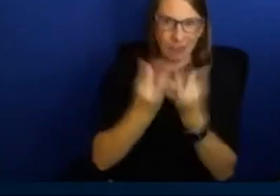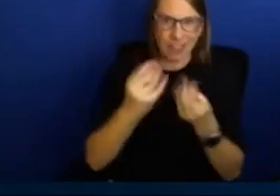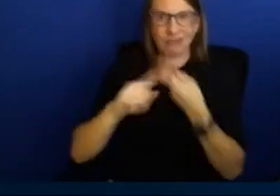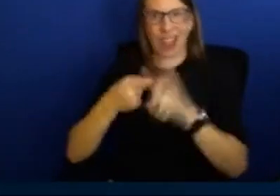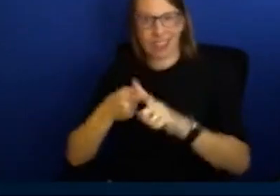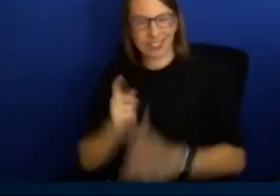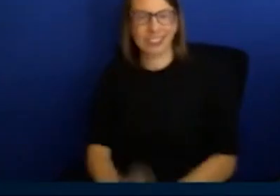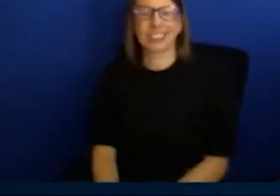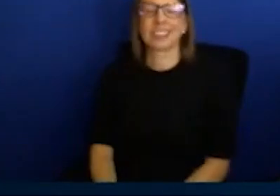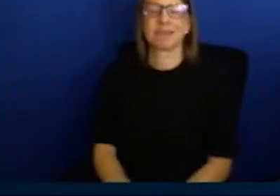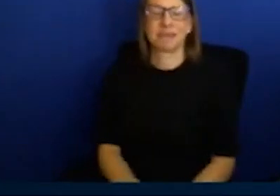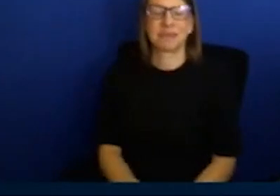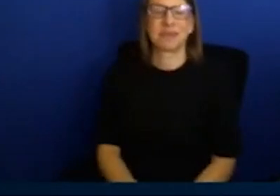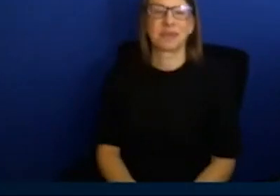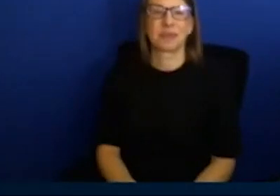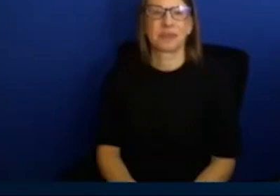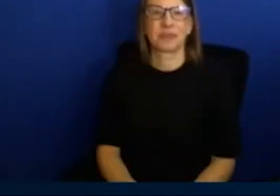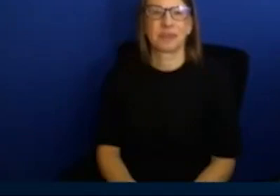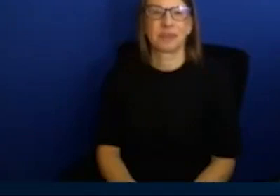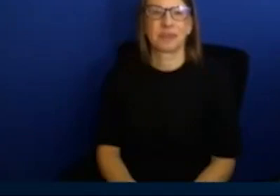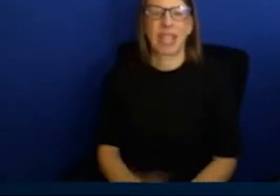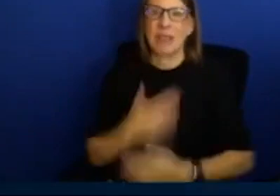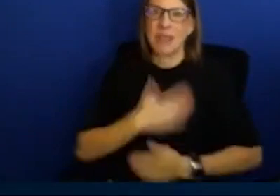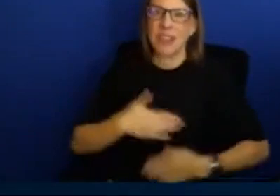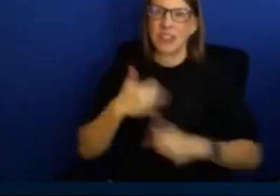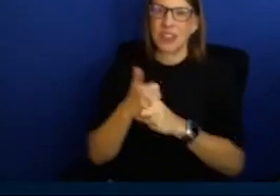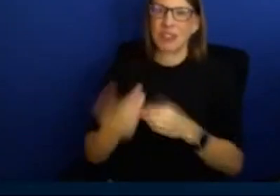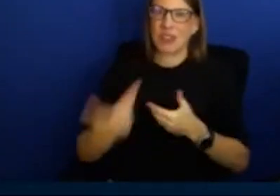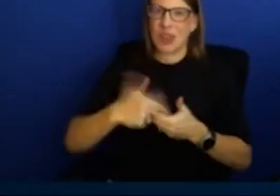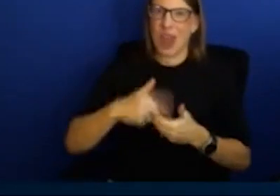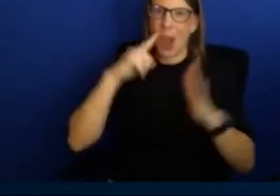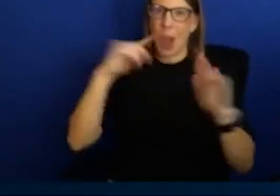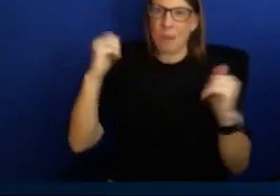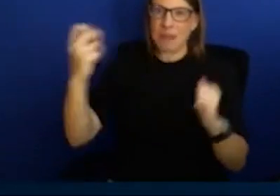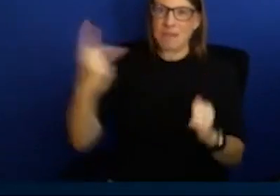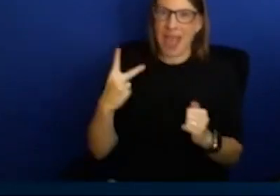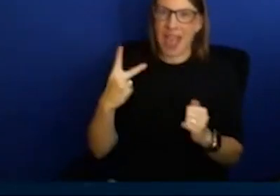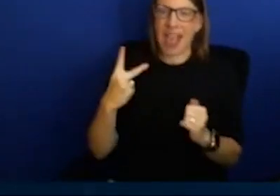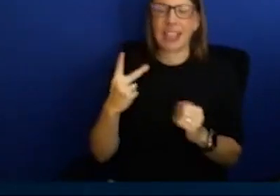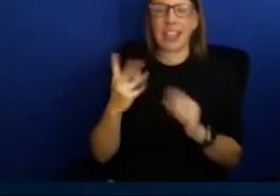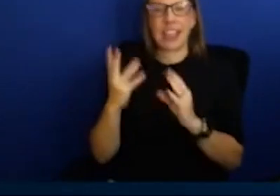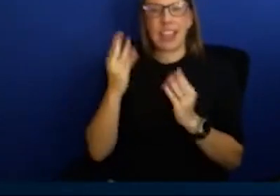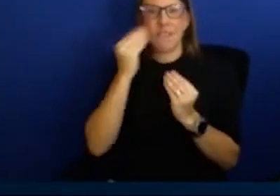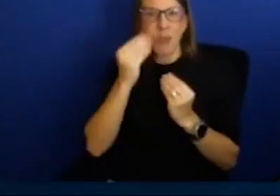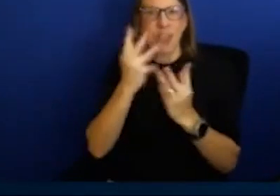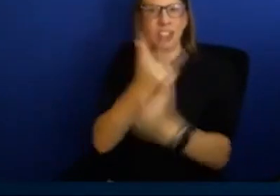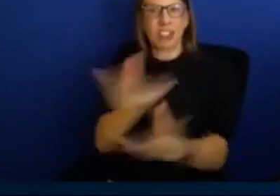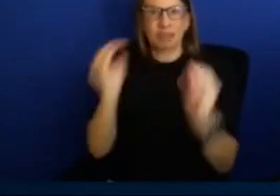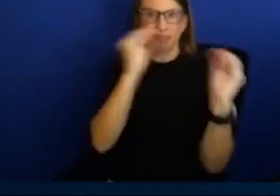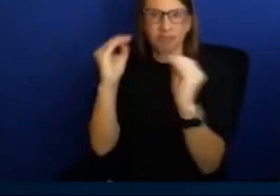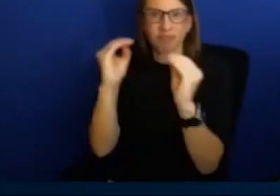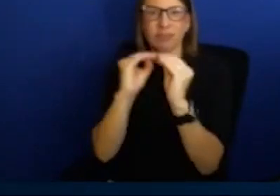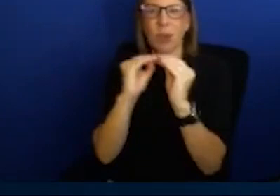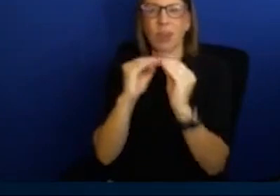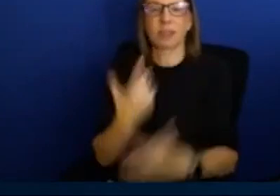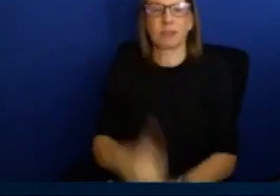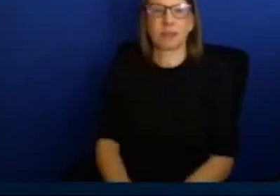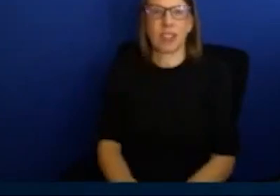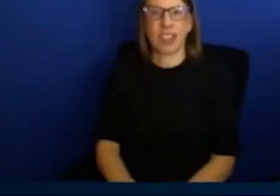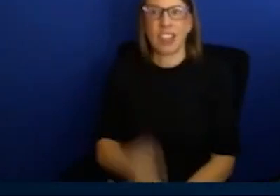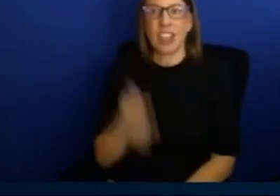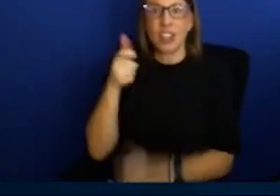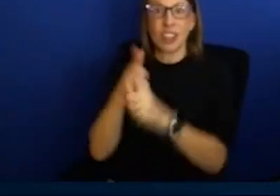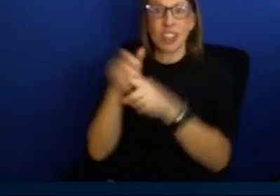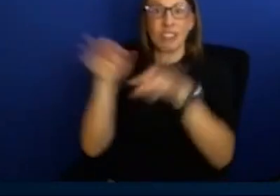vaccinated, it's been a pleasure having you on. I hope you come back and share more information like this. You really laid it out in a way that even I can understand,